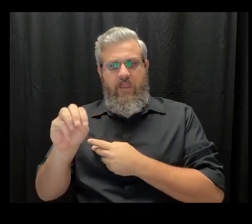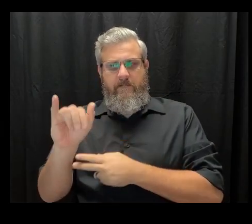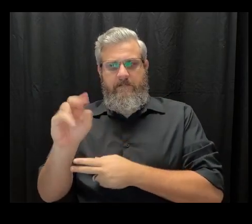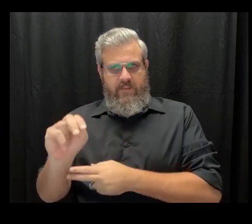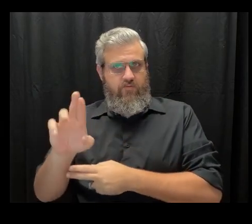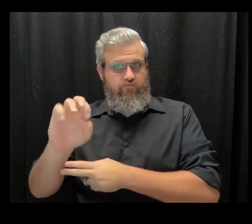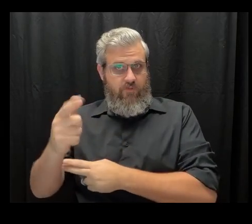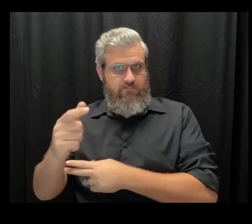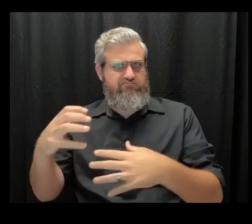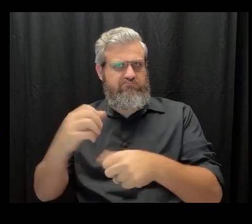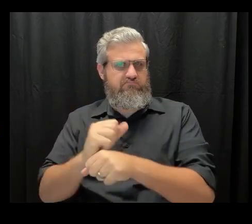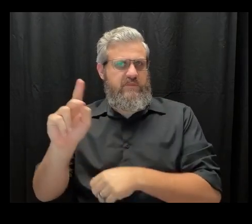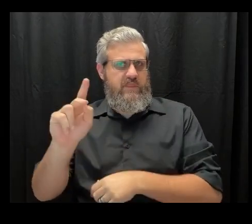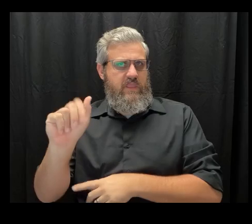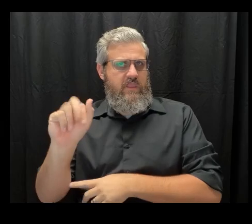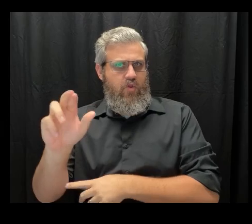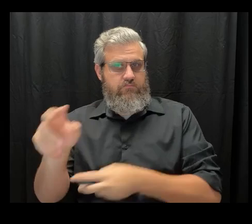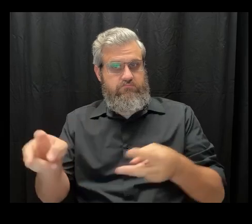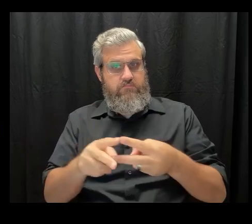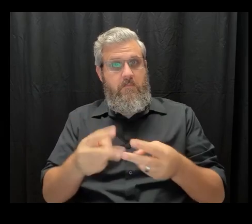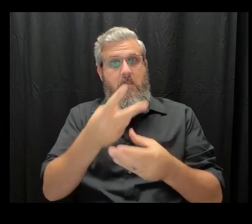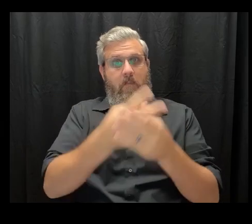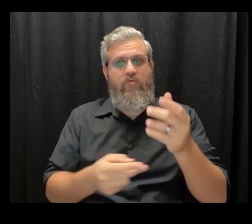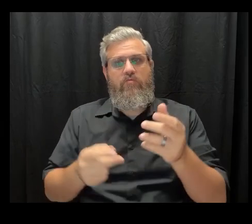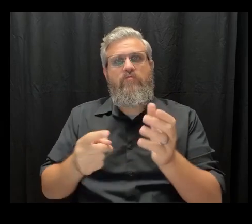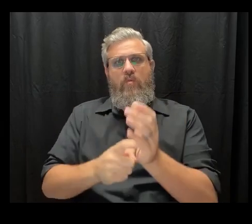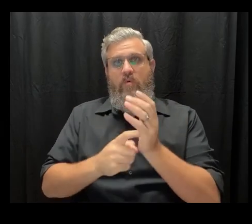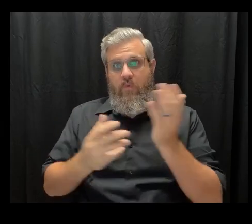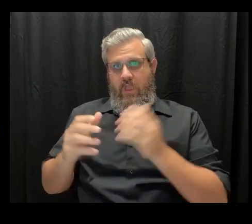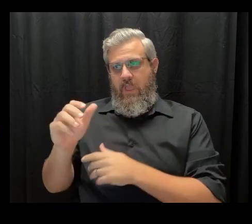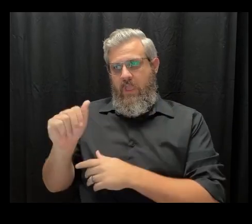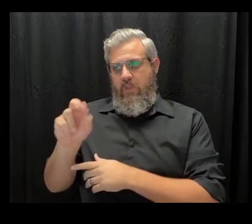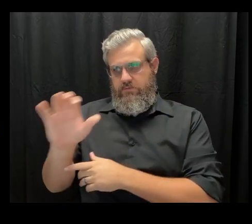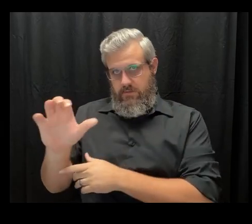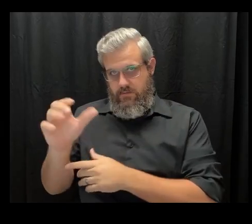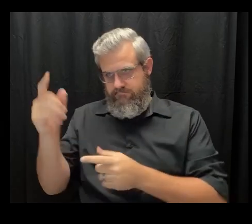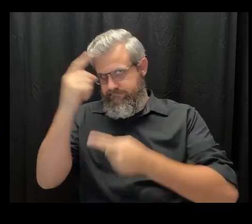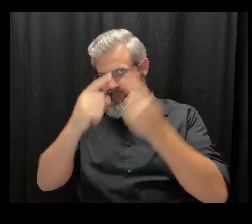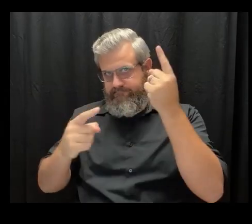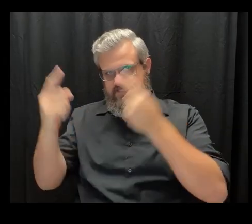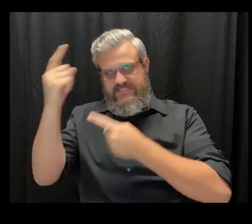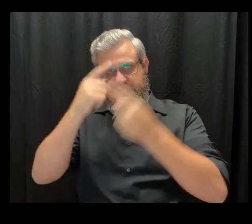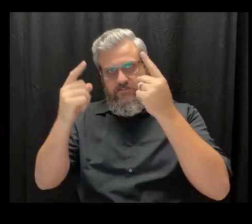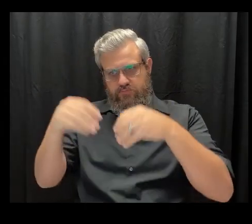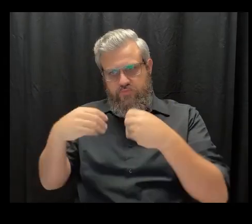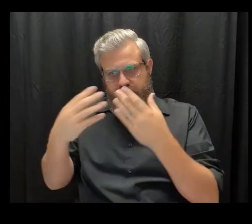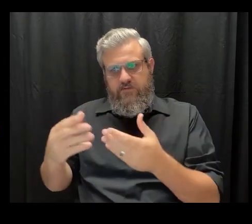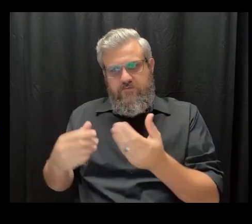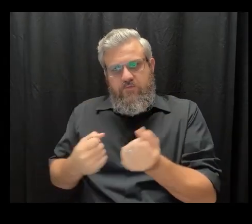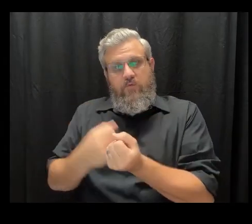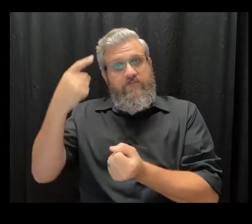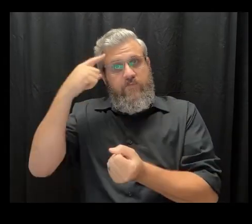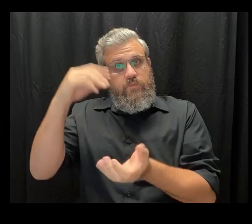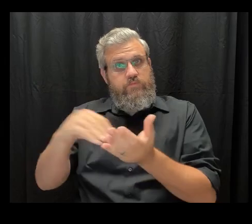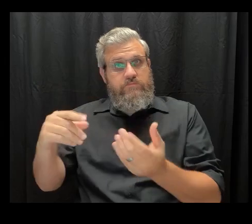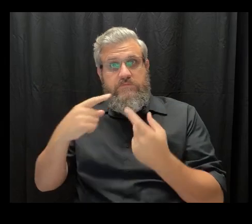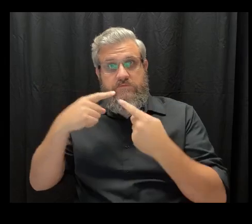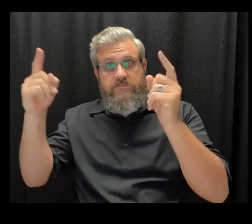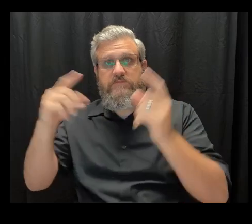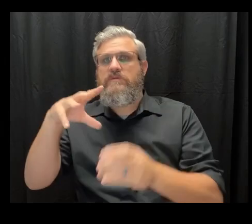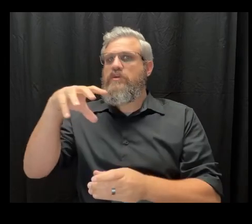that an ART consider and provide supports that help students succeed. That includes addressing behavior in a positive